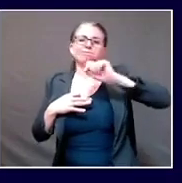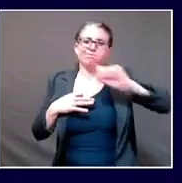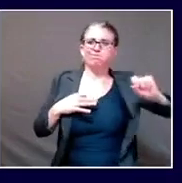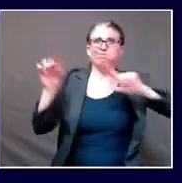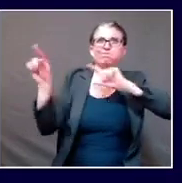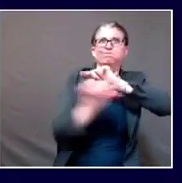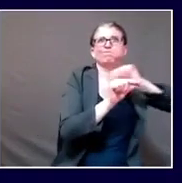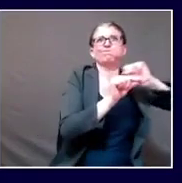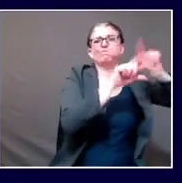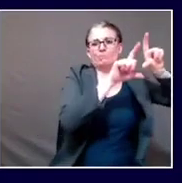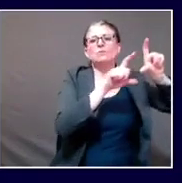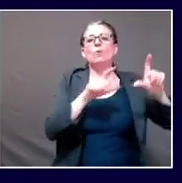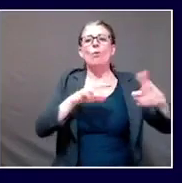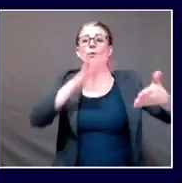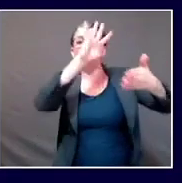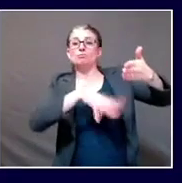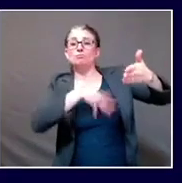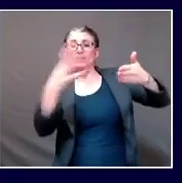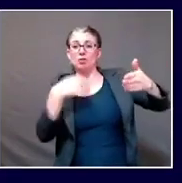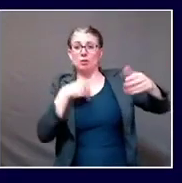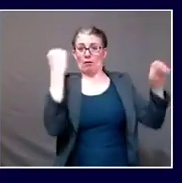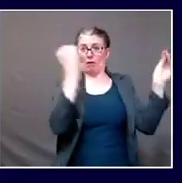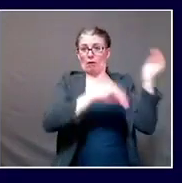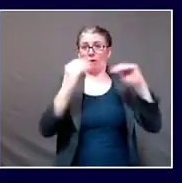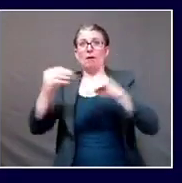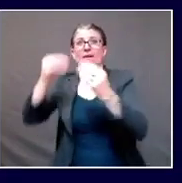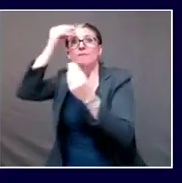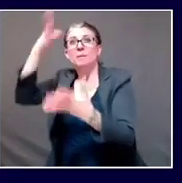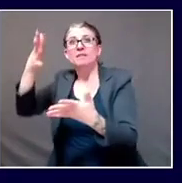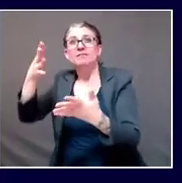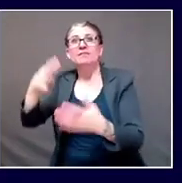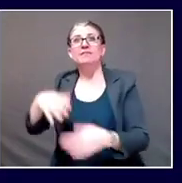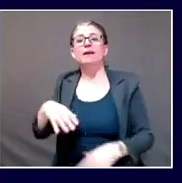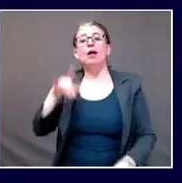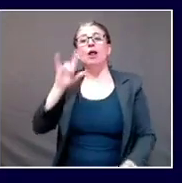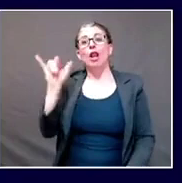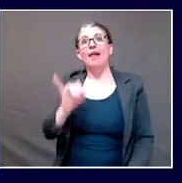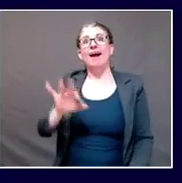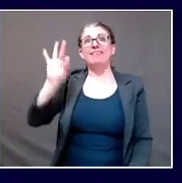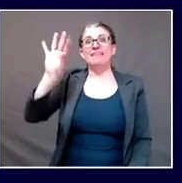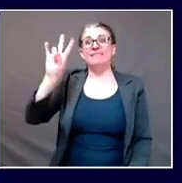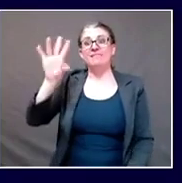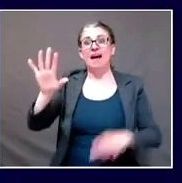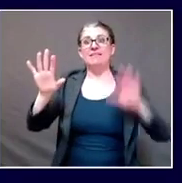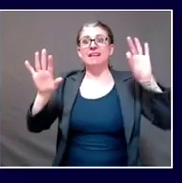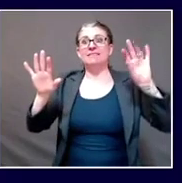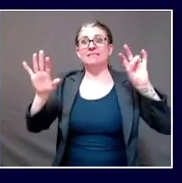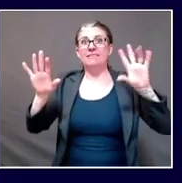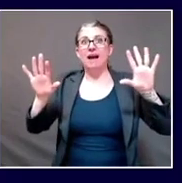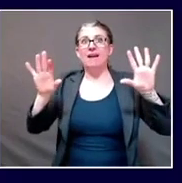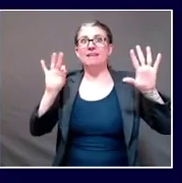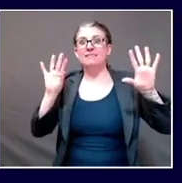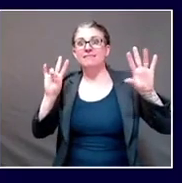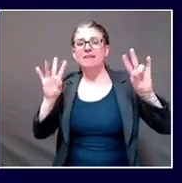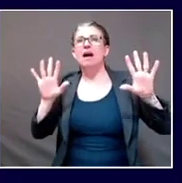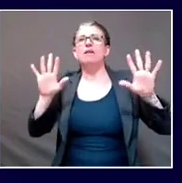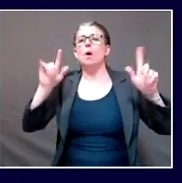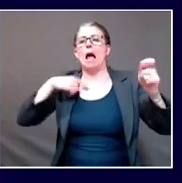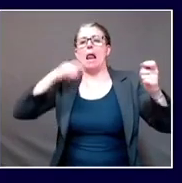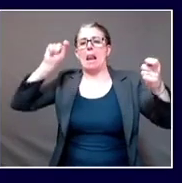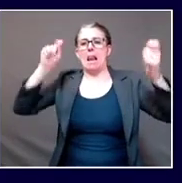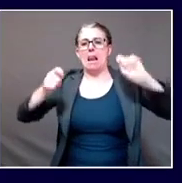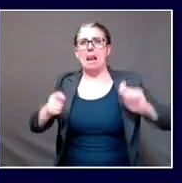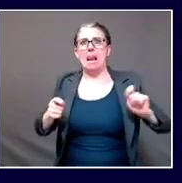same raw number of doses with more granularity about where they would be going. And I'll add to that question that